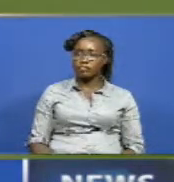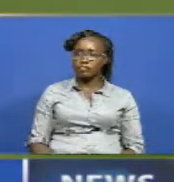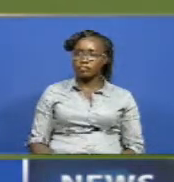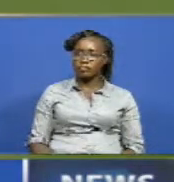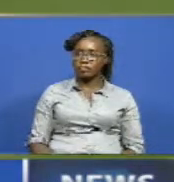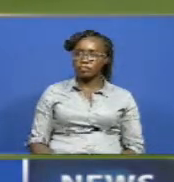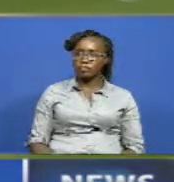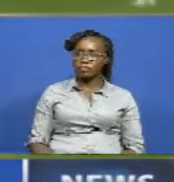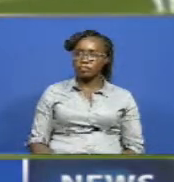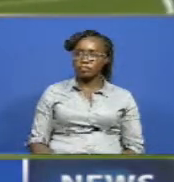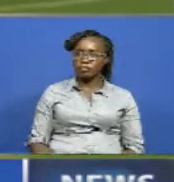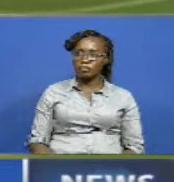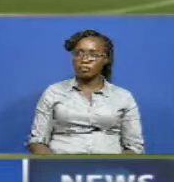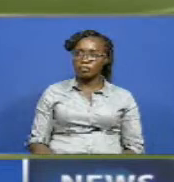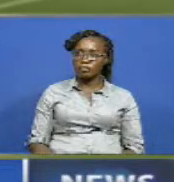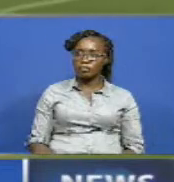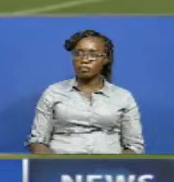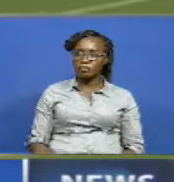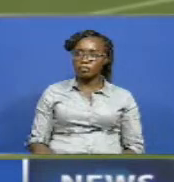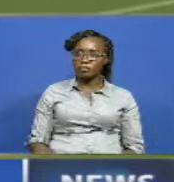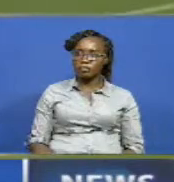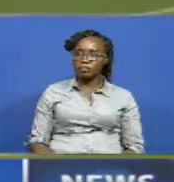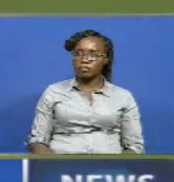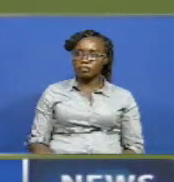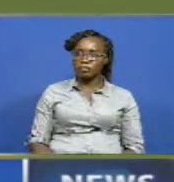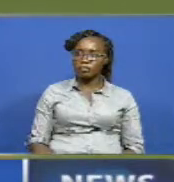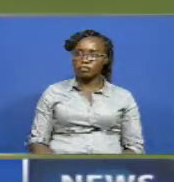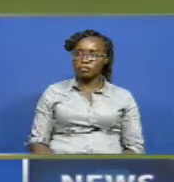corner, back to Marcelo.